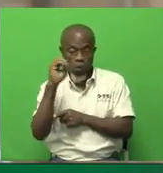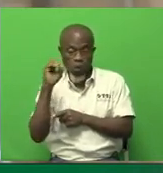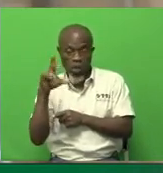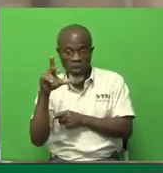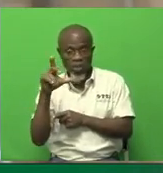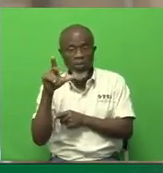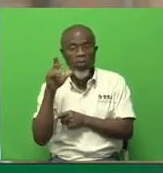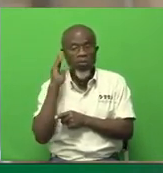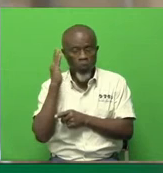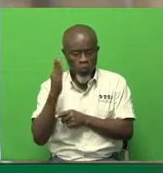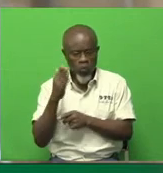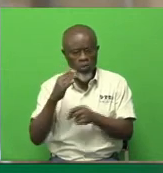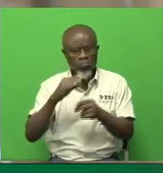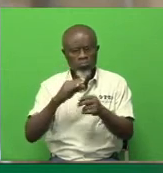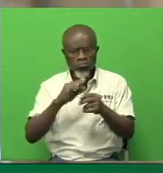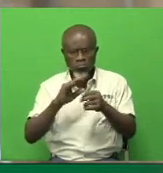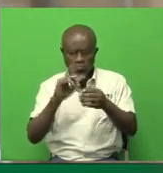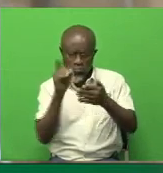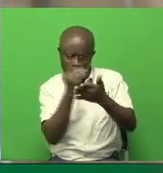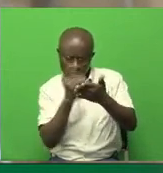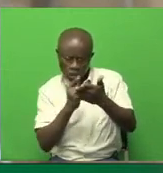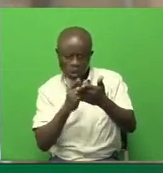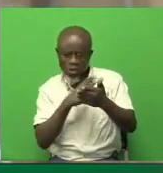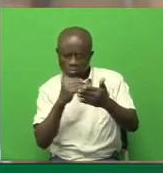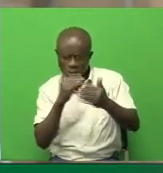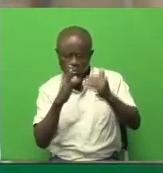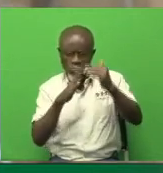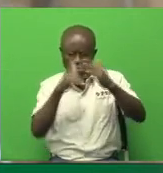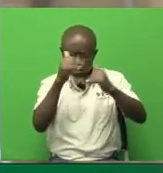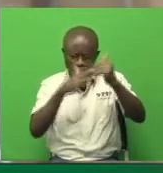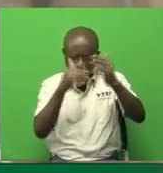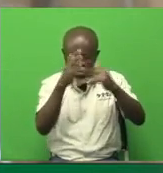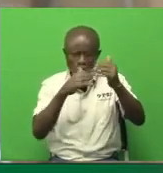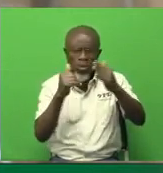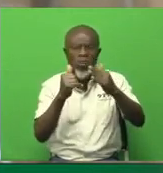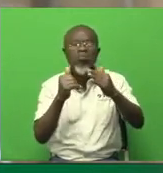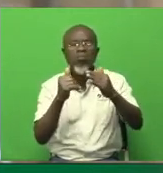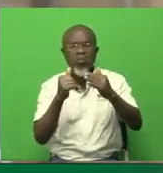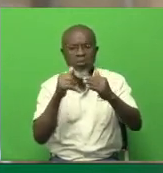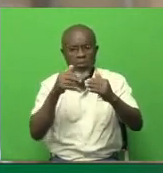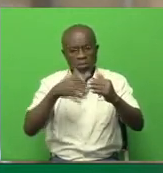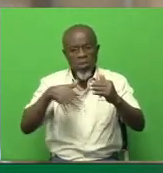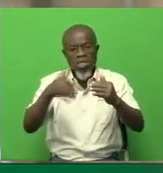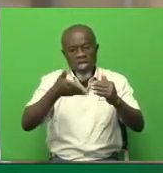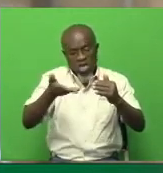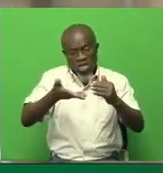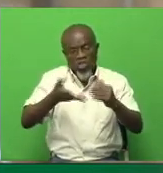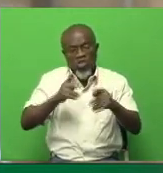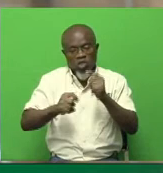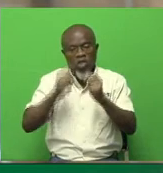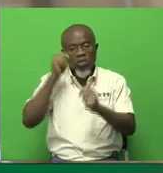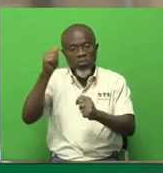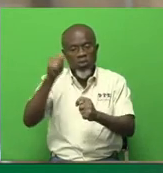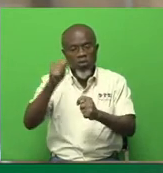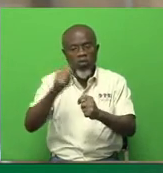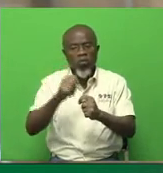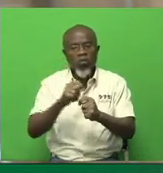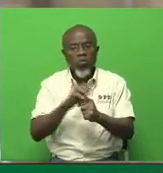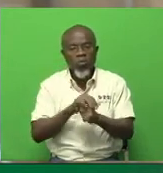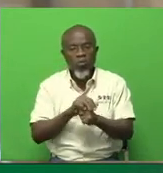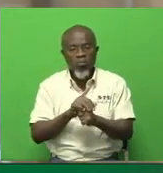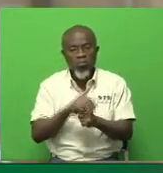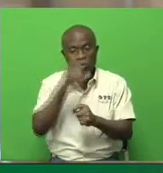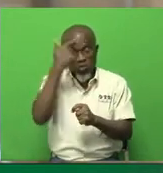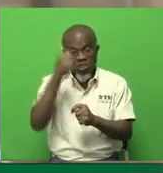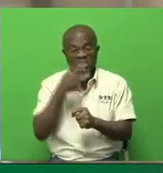consultant to construct in new engineered landfill in Trinidad and Tobago because I can tell you the